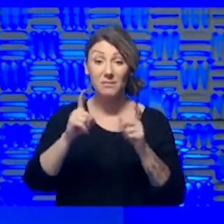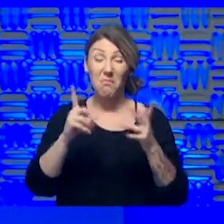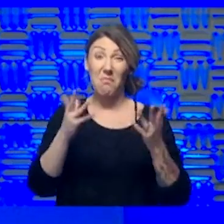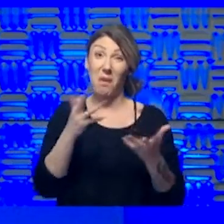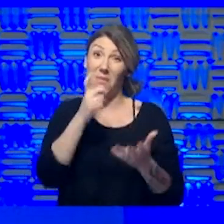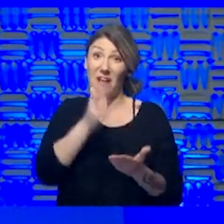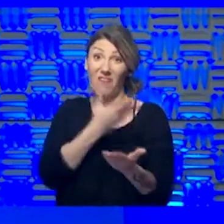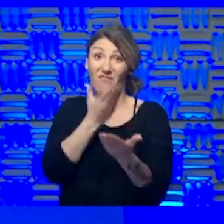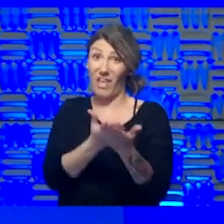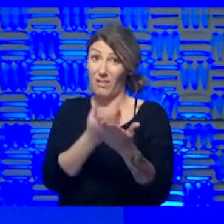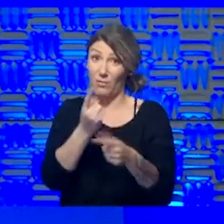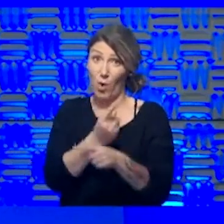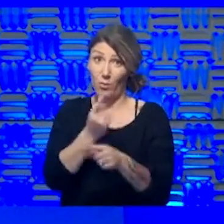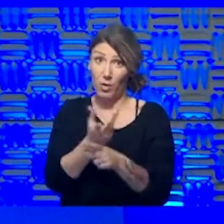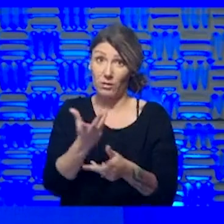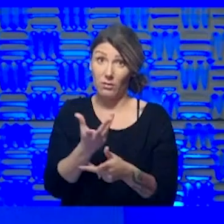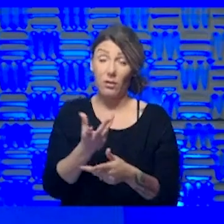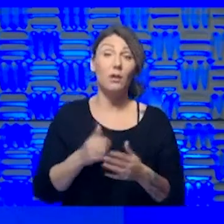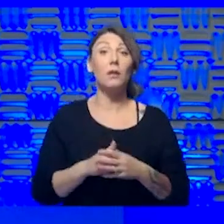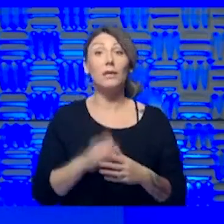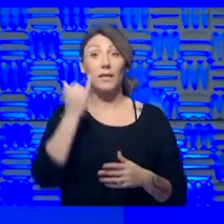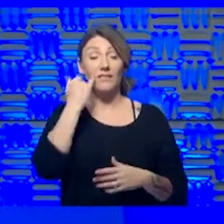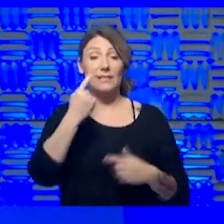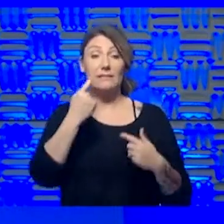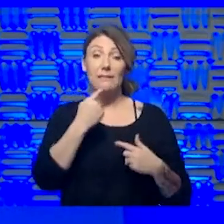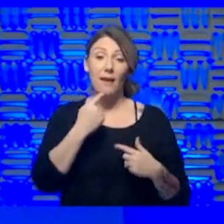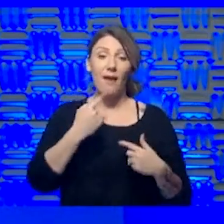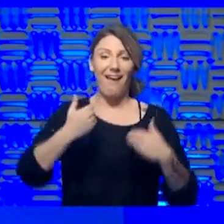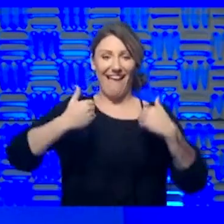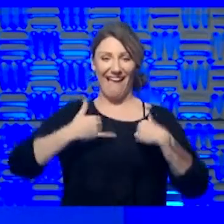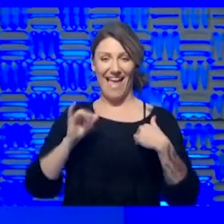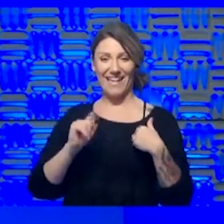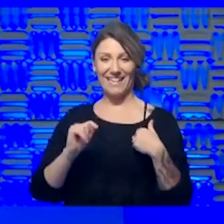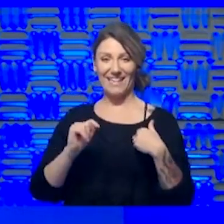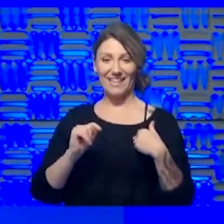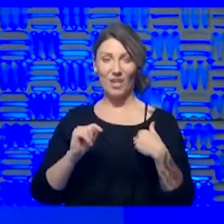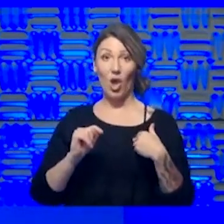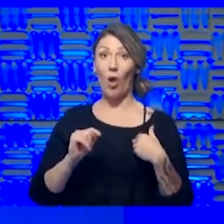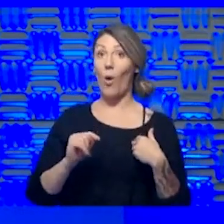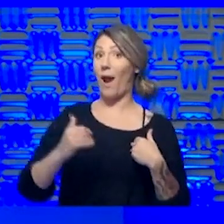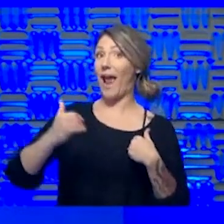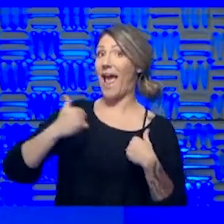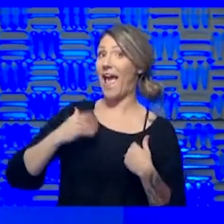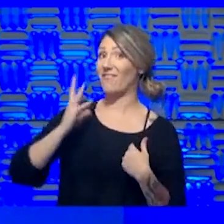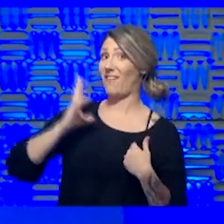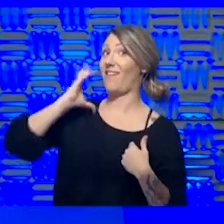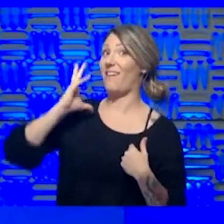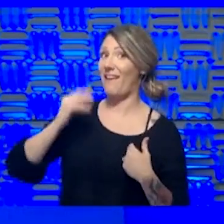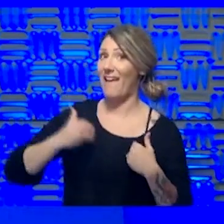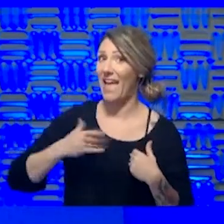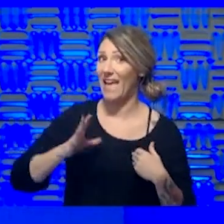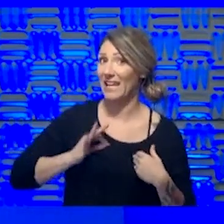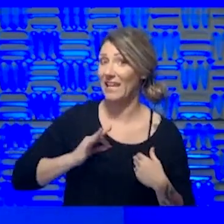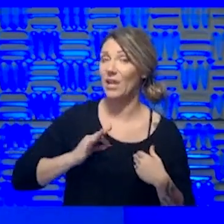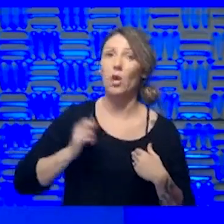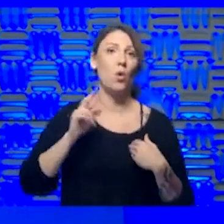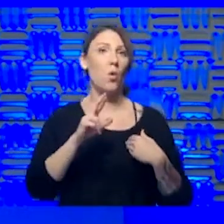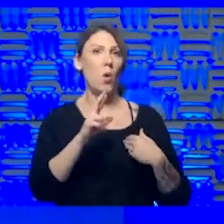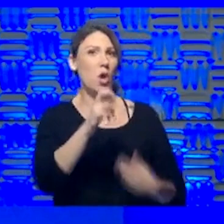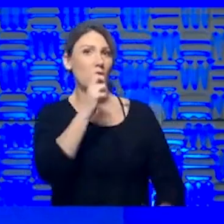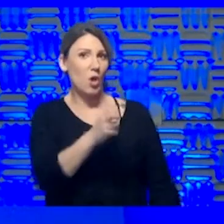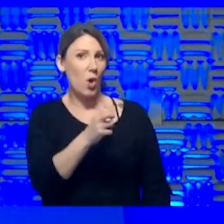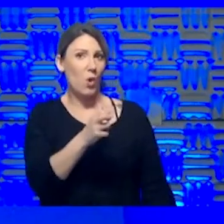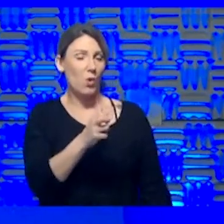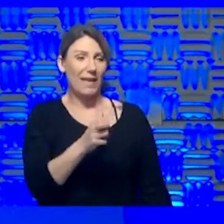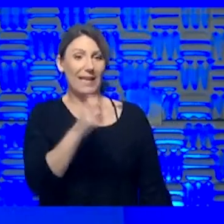what Dr. Stites said. If it says you have it or you've had it, then you've had it. Or if it says you don't or haven't had it, then